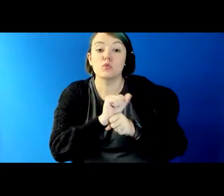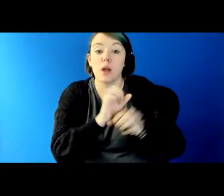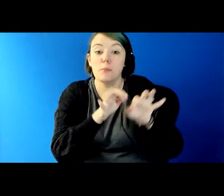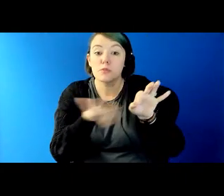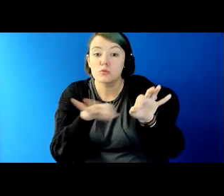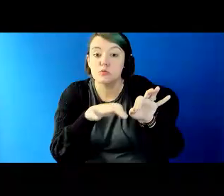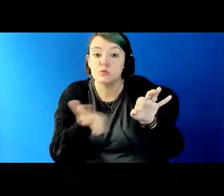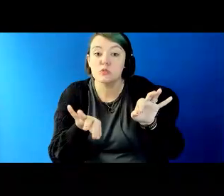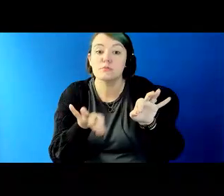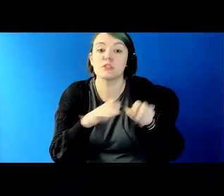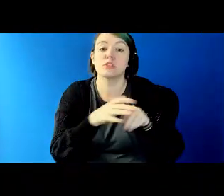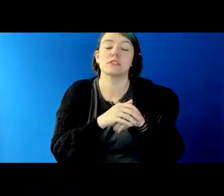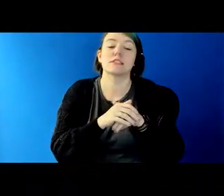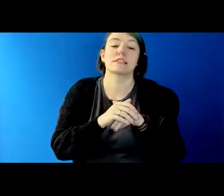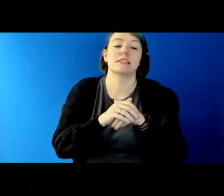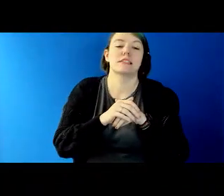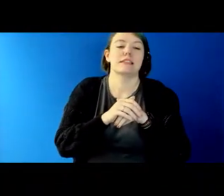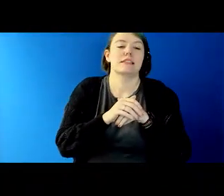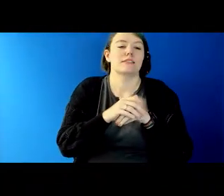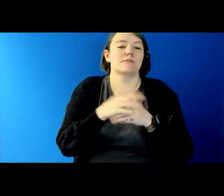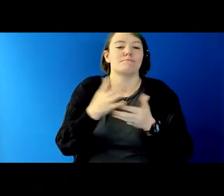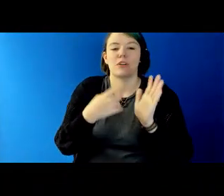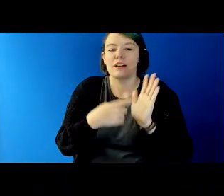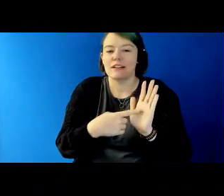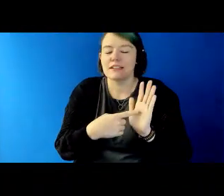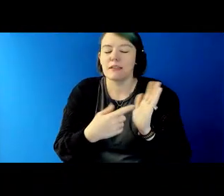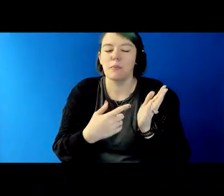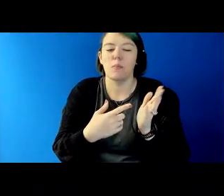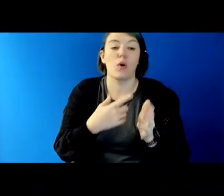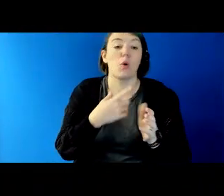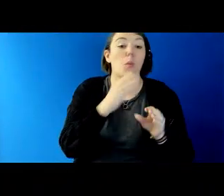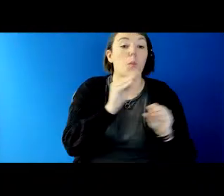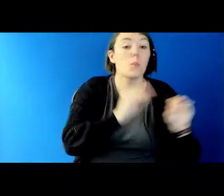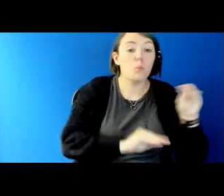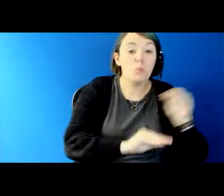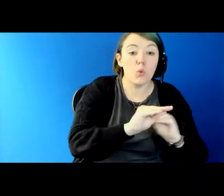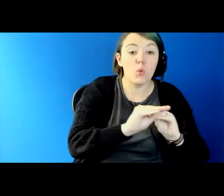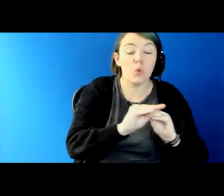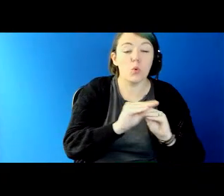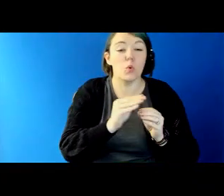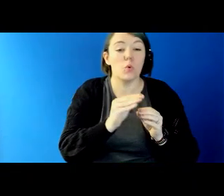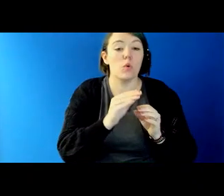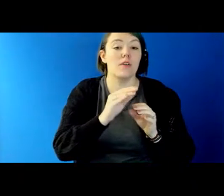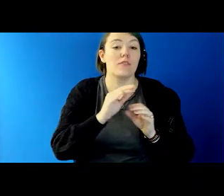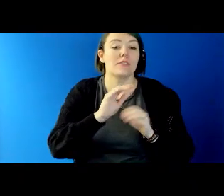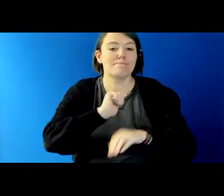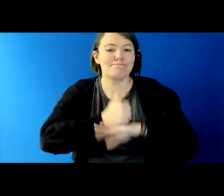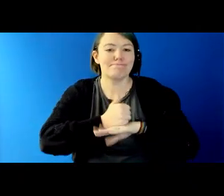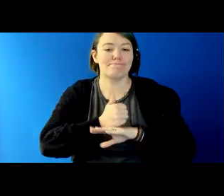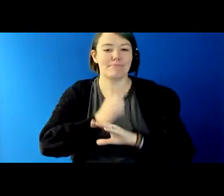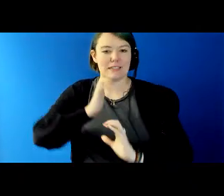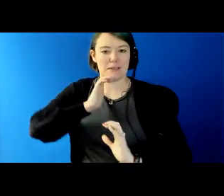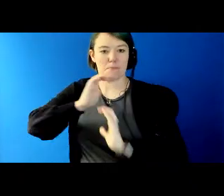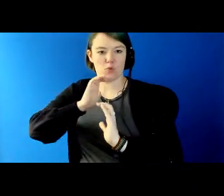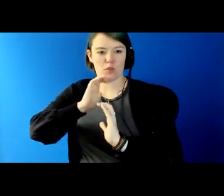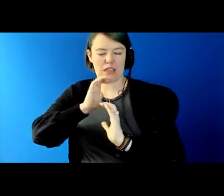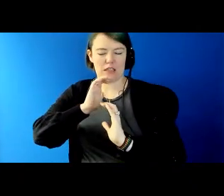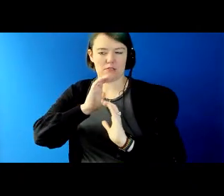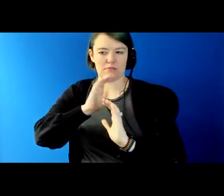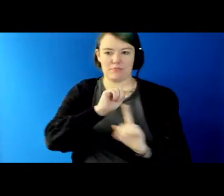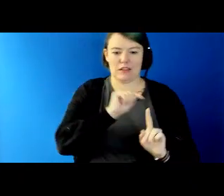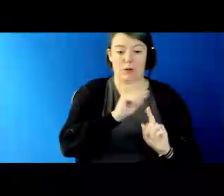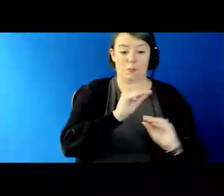move, position, or communicate instead of lift, carry, or see, because move, position,